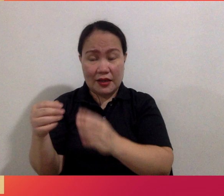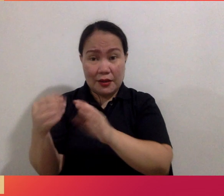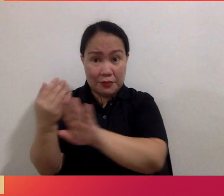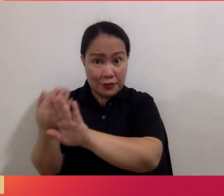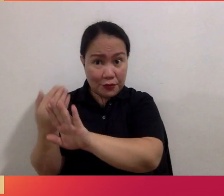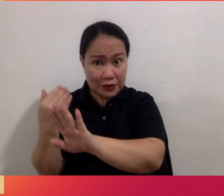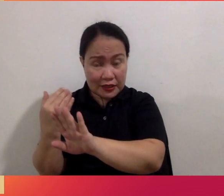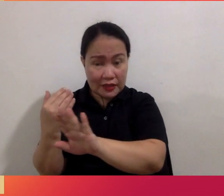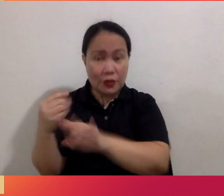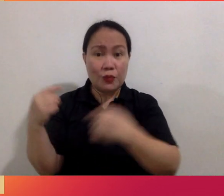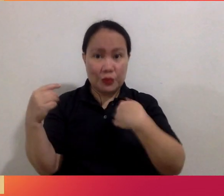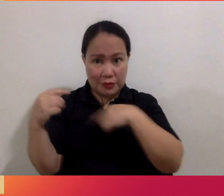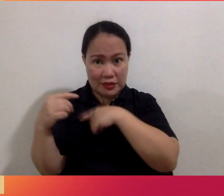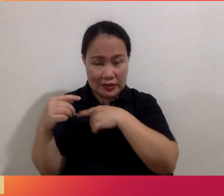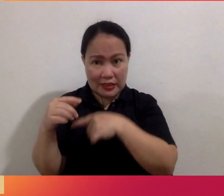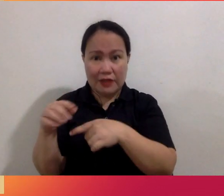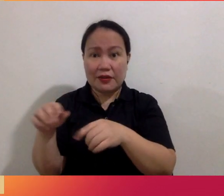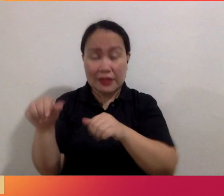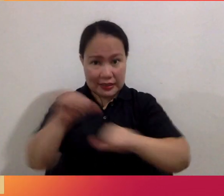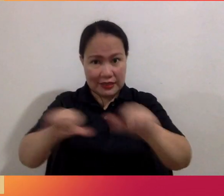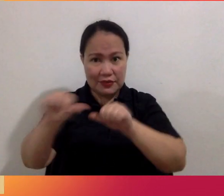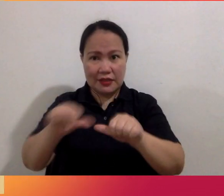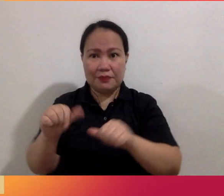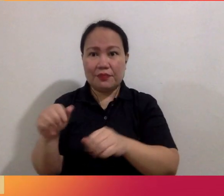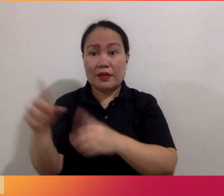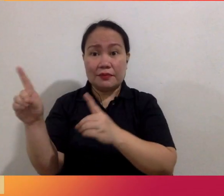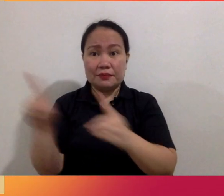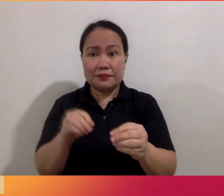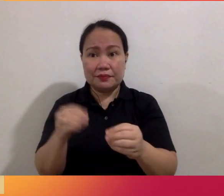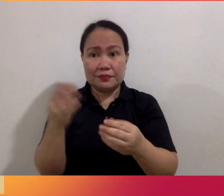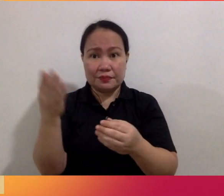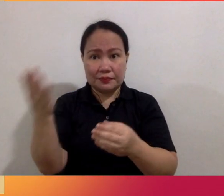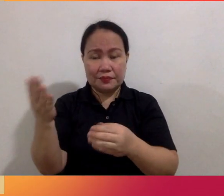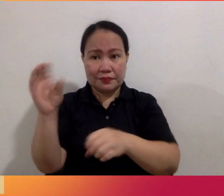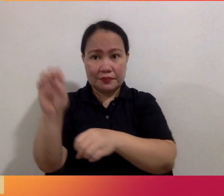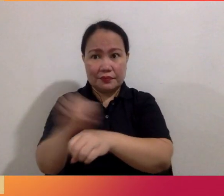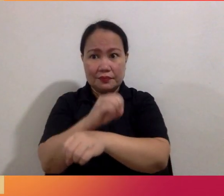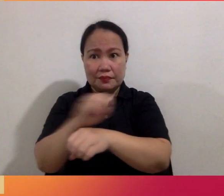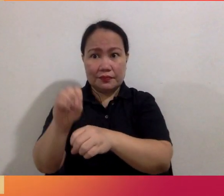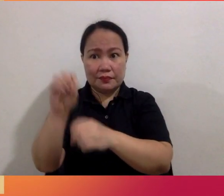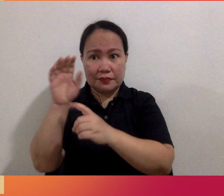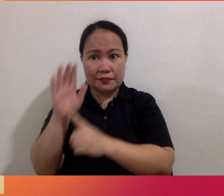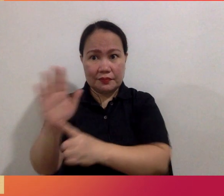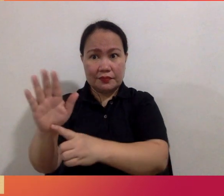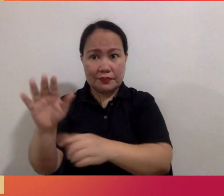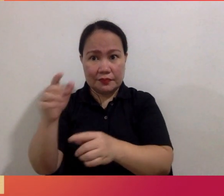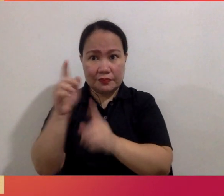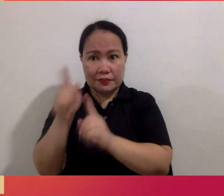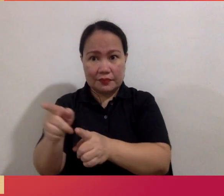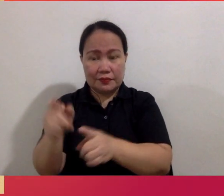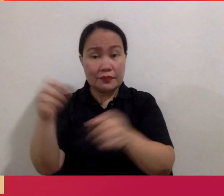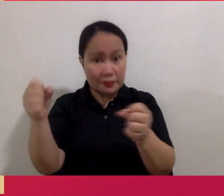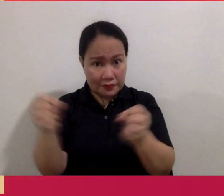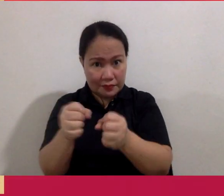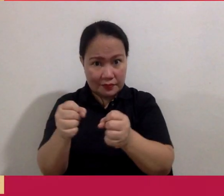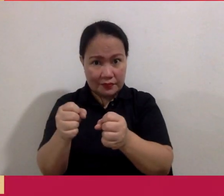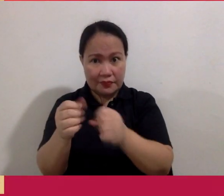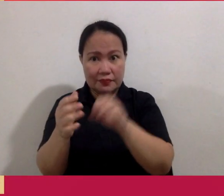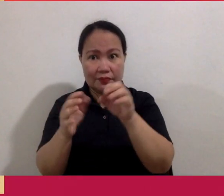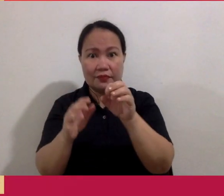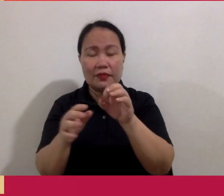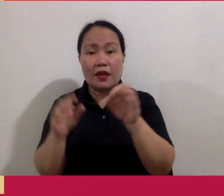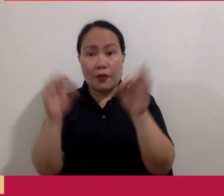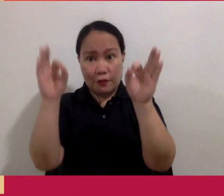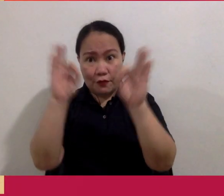activity. Perform the indicated operation, then express your answer in simplest form. 1 over